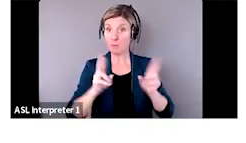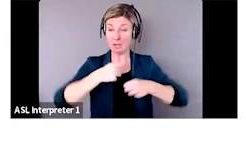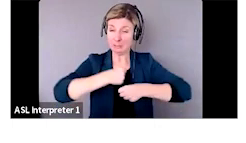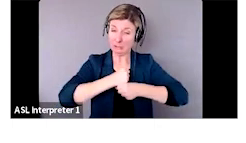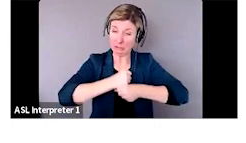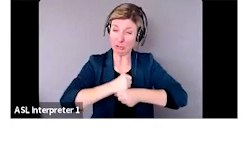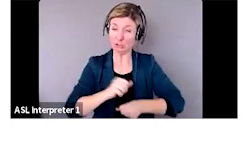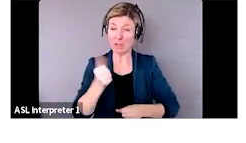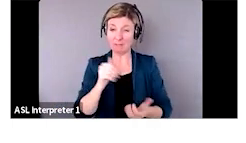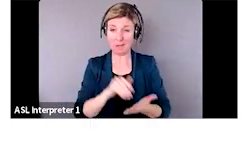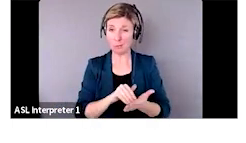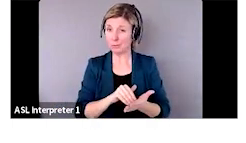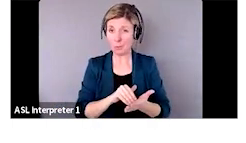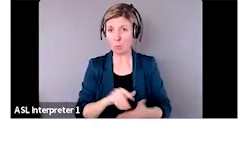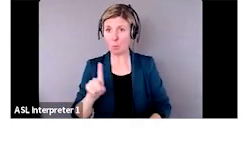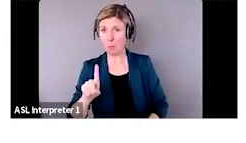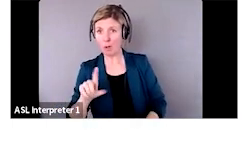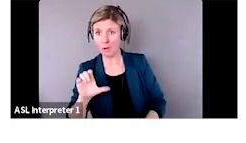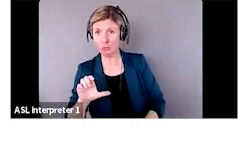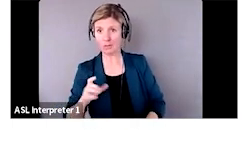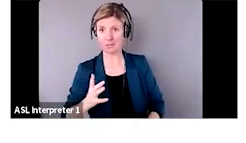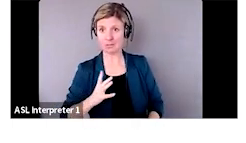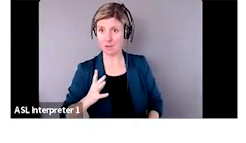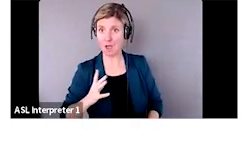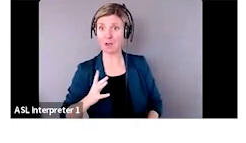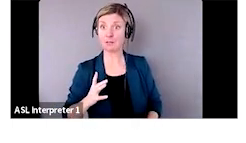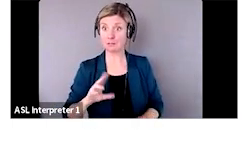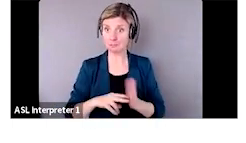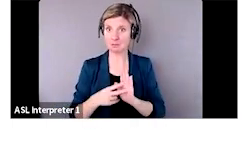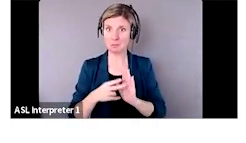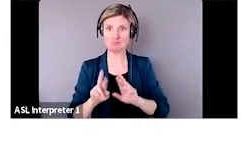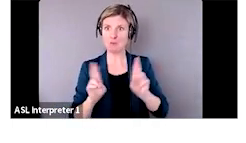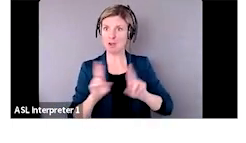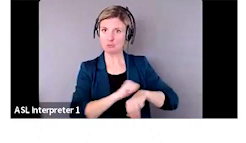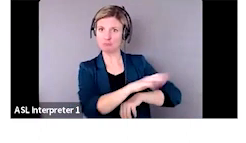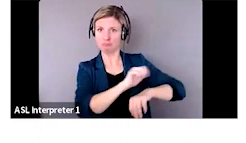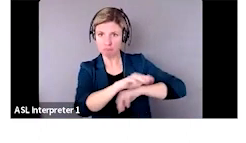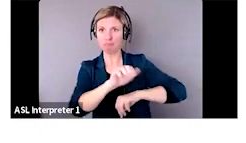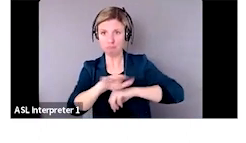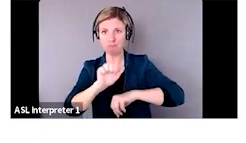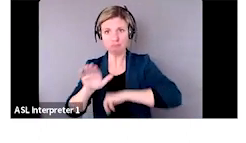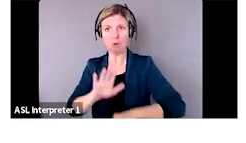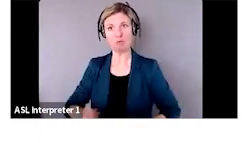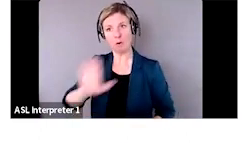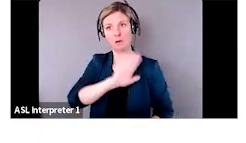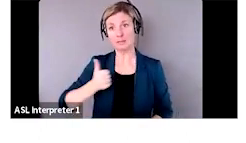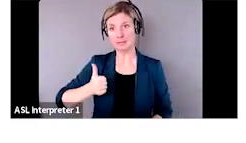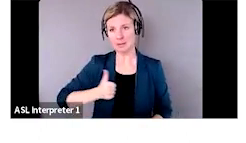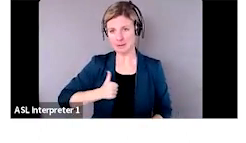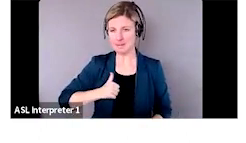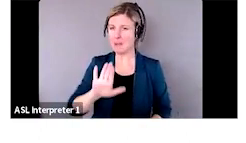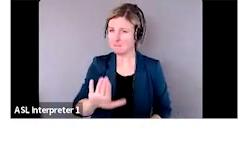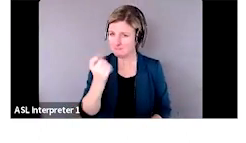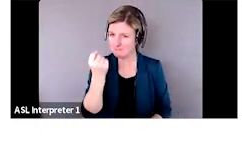Okay. But when I say be ready to spend real ad dollars to compete, it is an increasingly crowded and